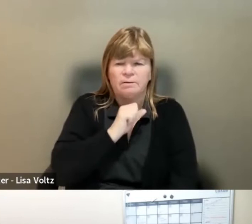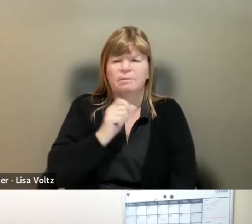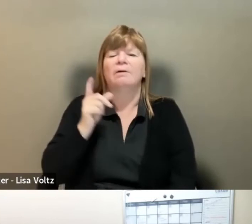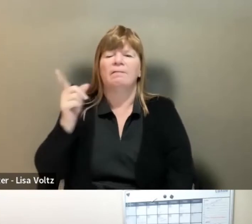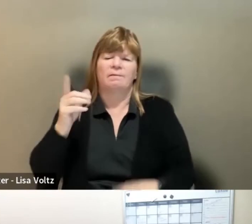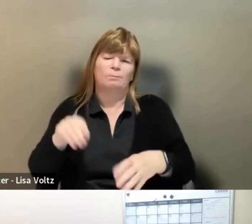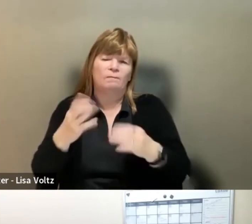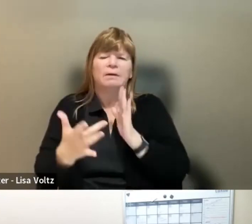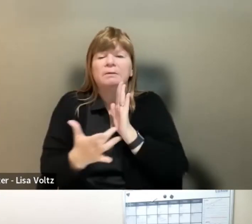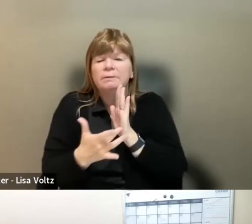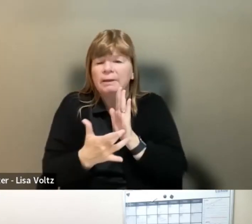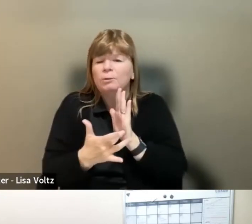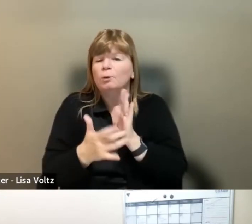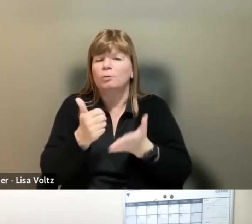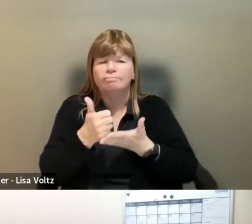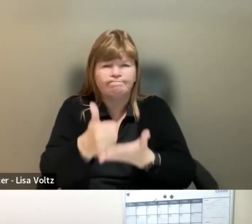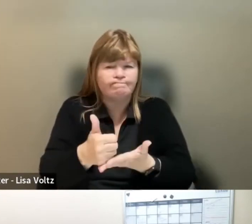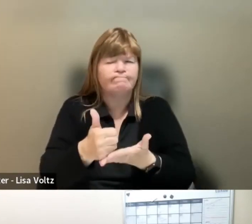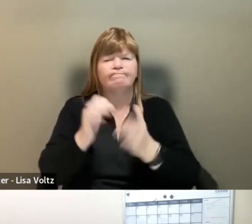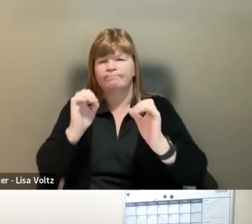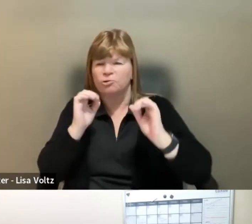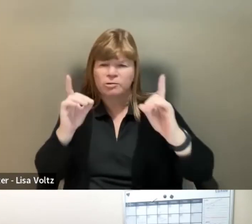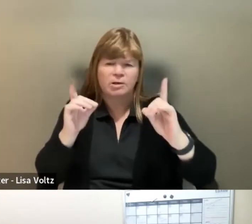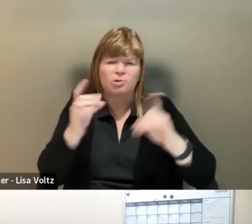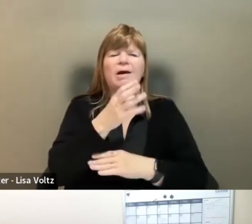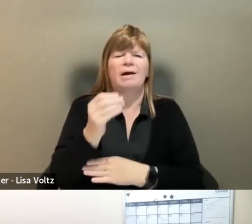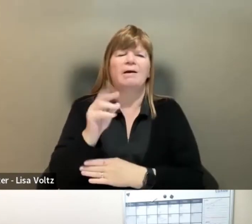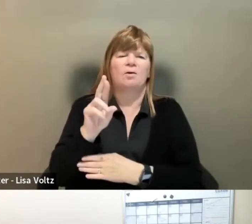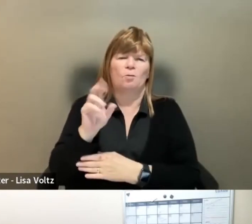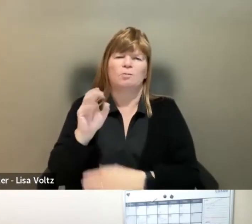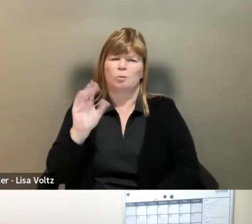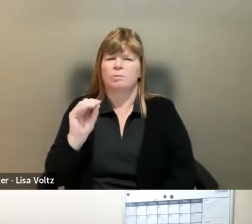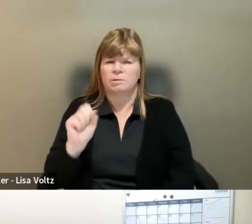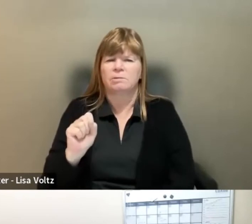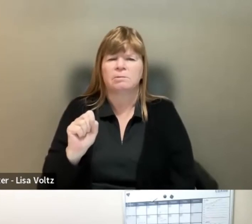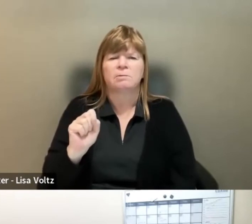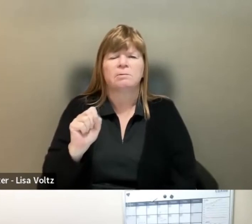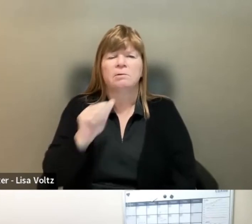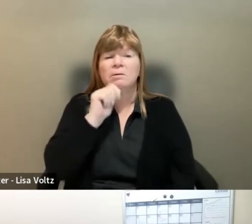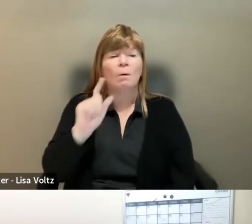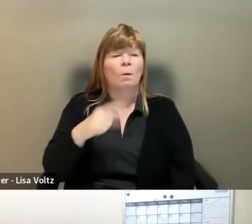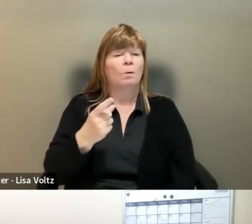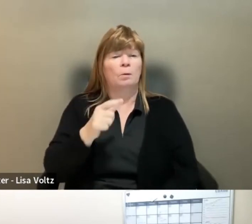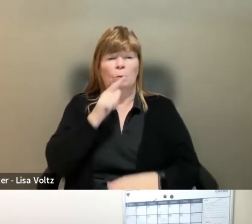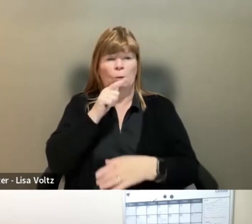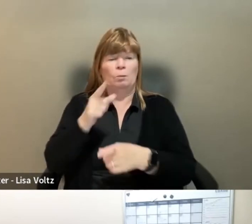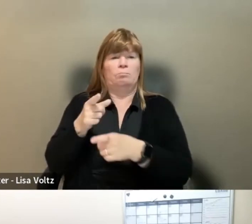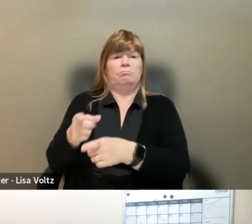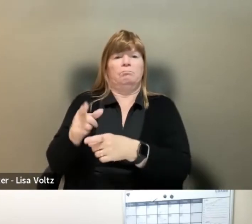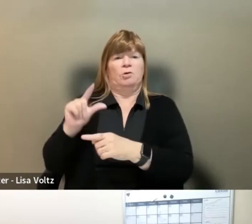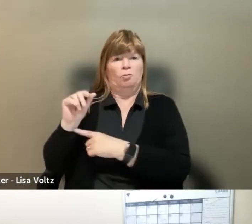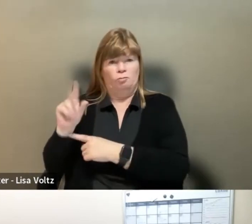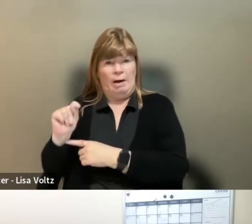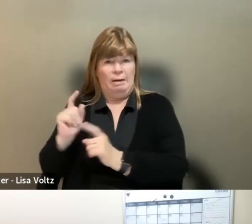provide technical assistance, education, and resources for not only our grantees, but for the